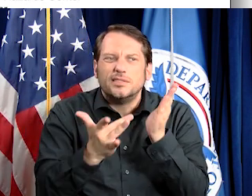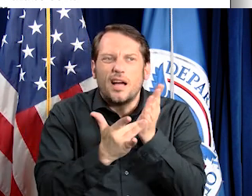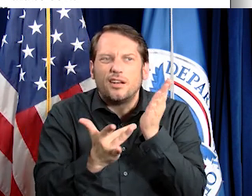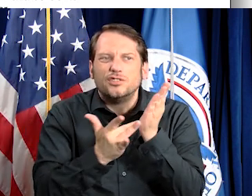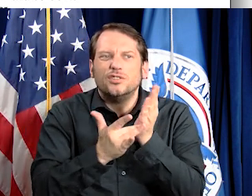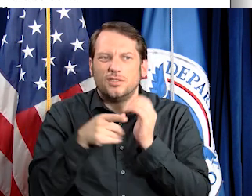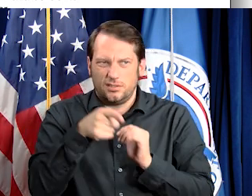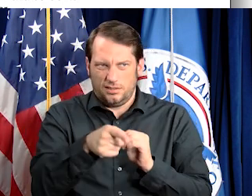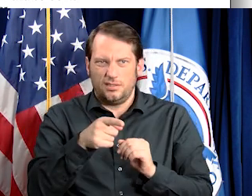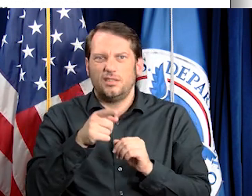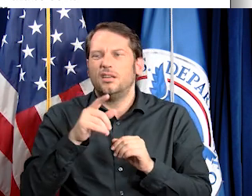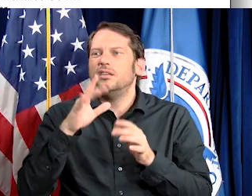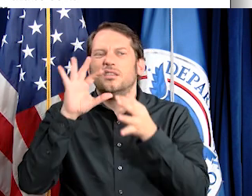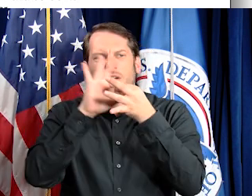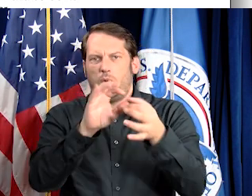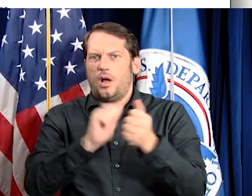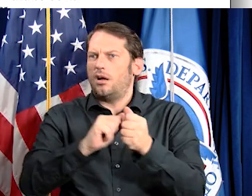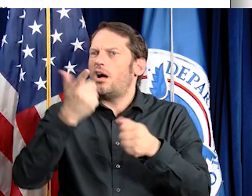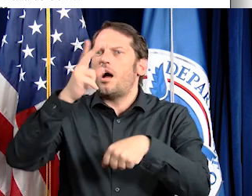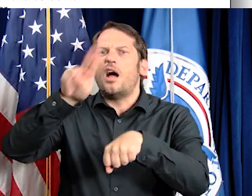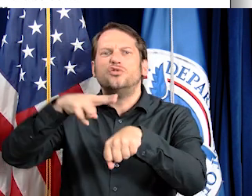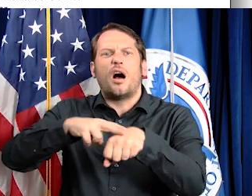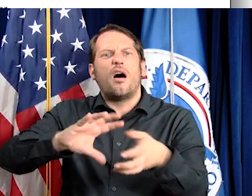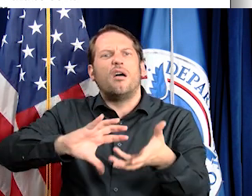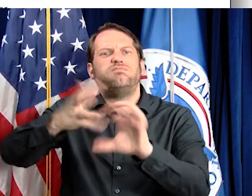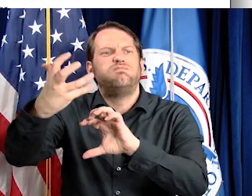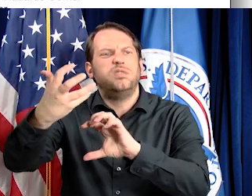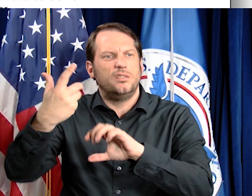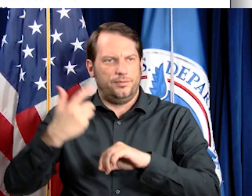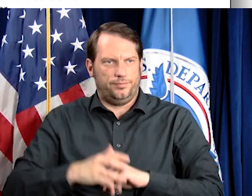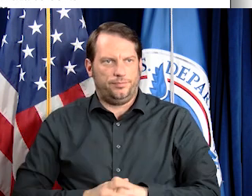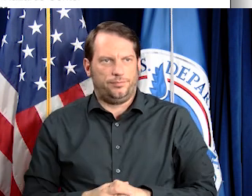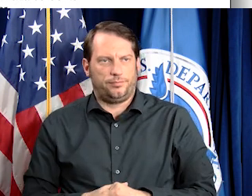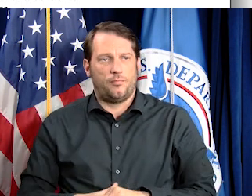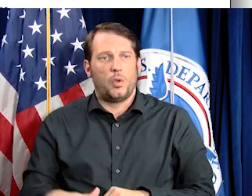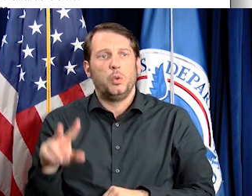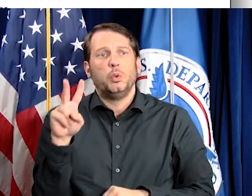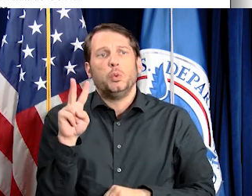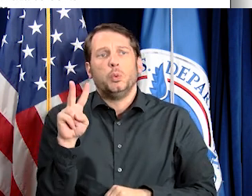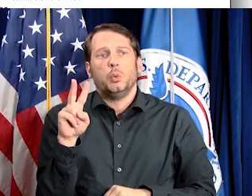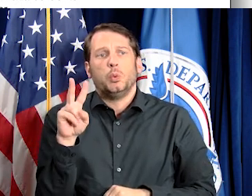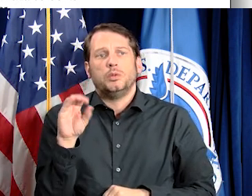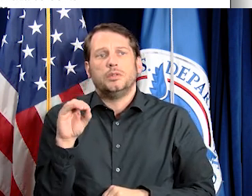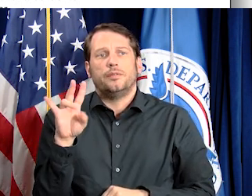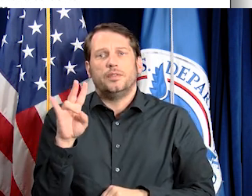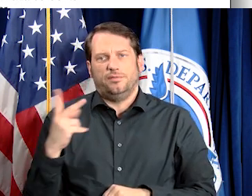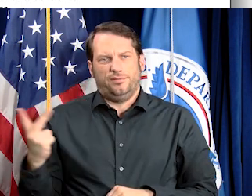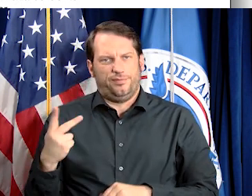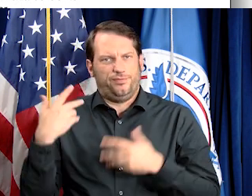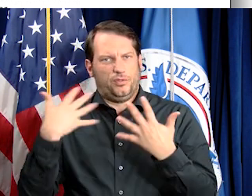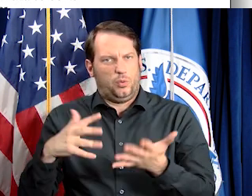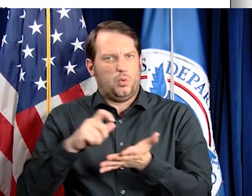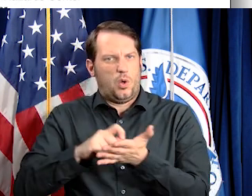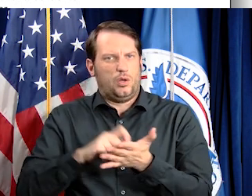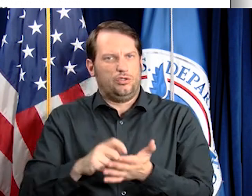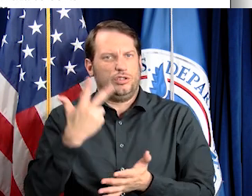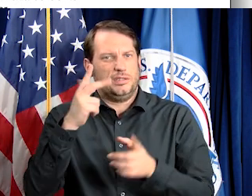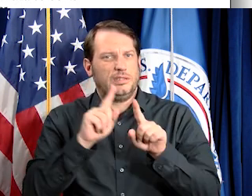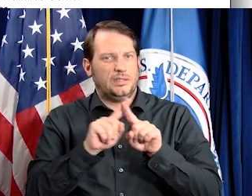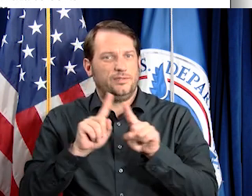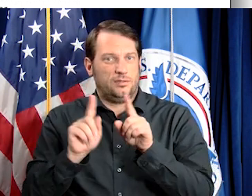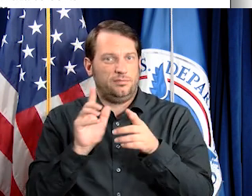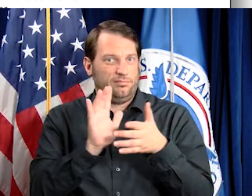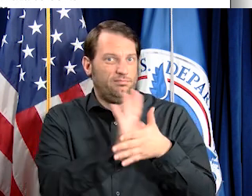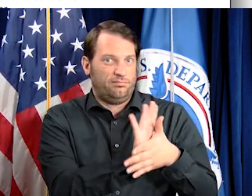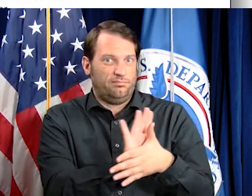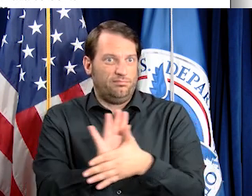in 2005. So in 2007, we wrote 3 different papers where crowdsourcing was not yet a